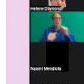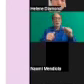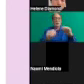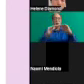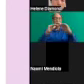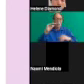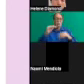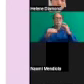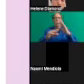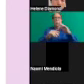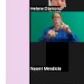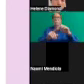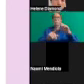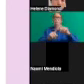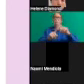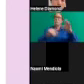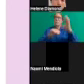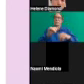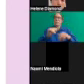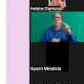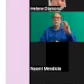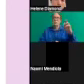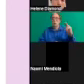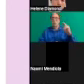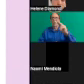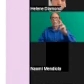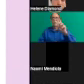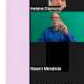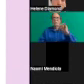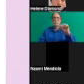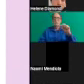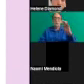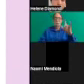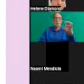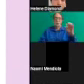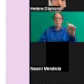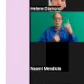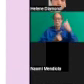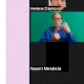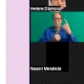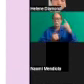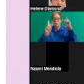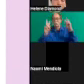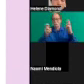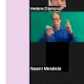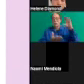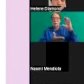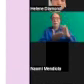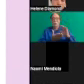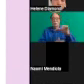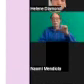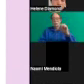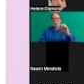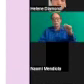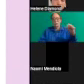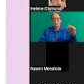different from non-disabled is considered quote unquote less, right? So that's at the heart of ableism. We have some good examples here